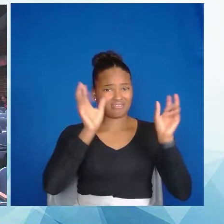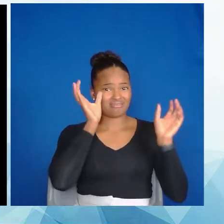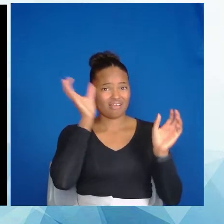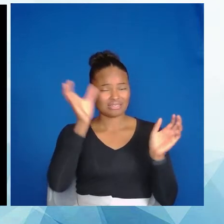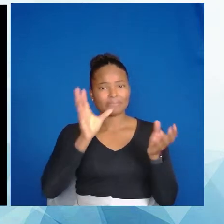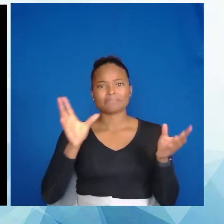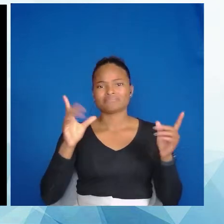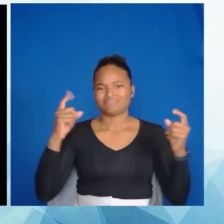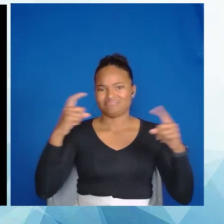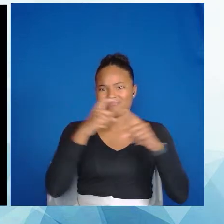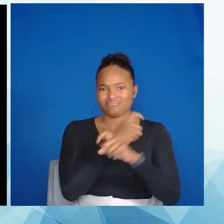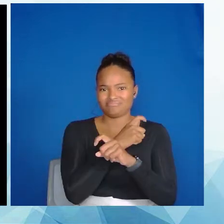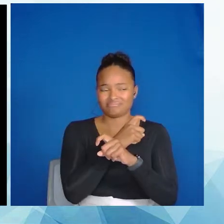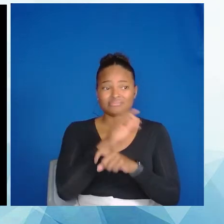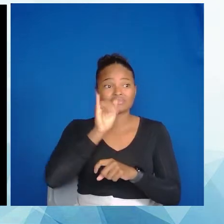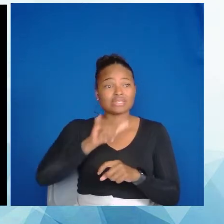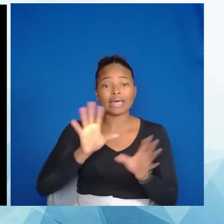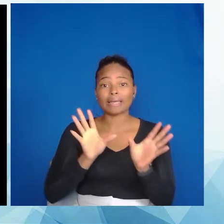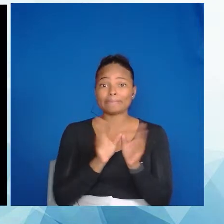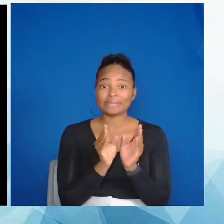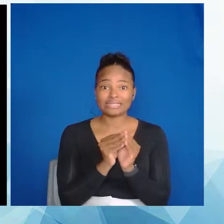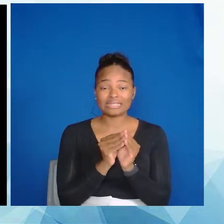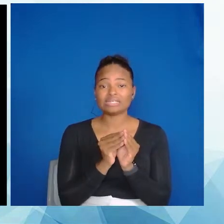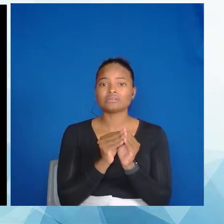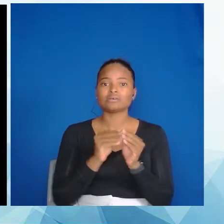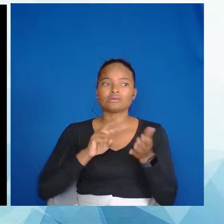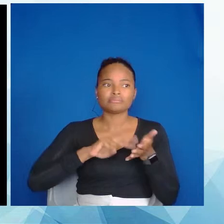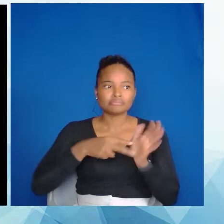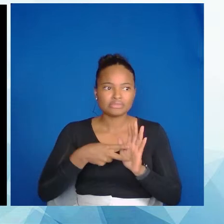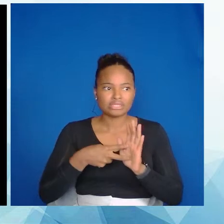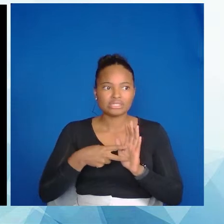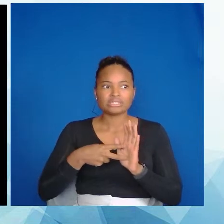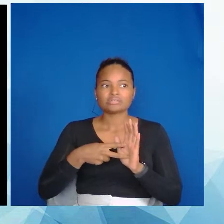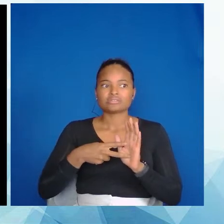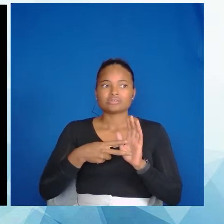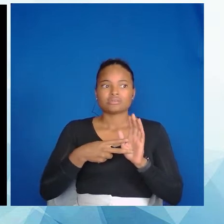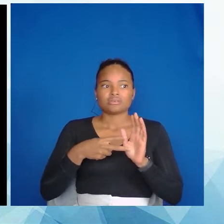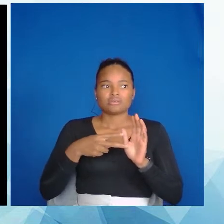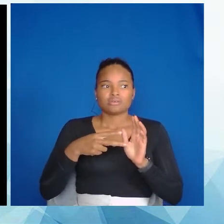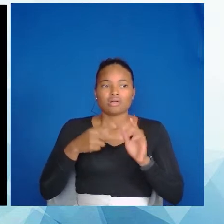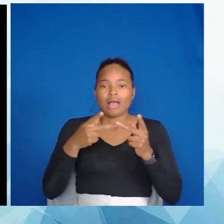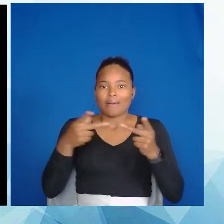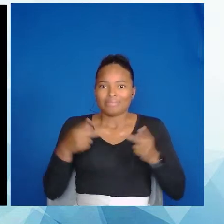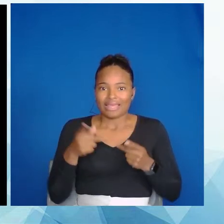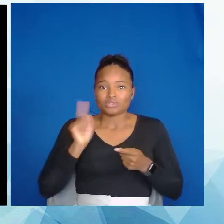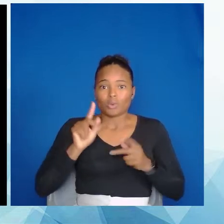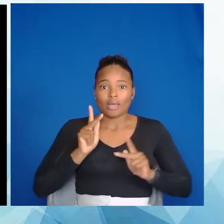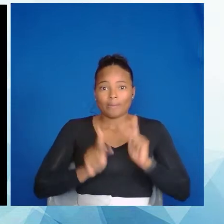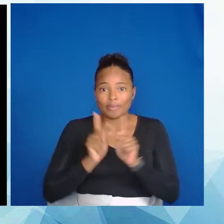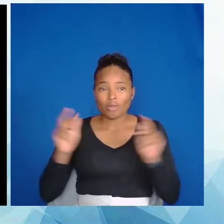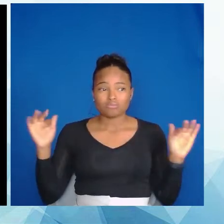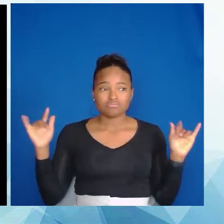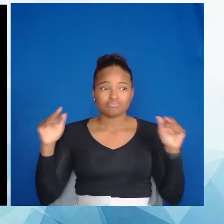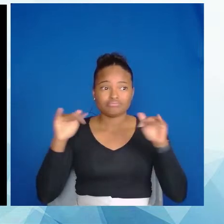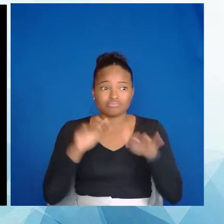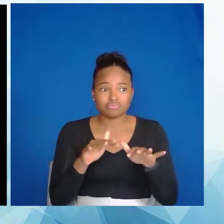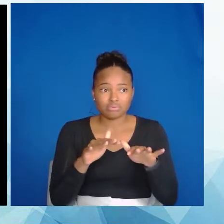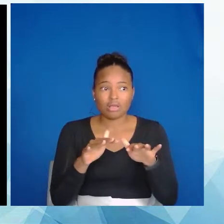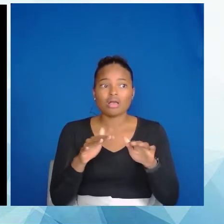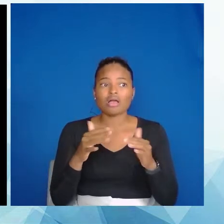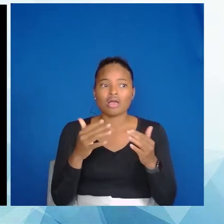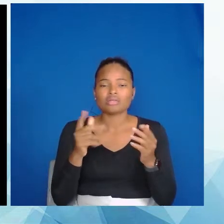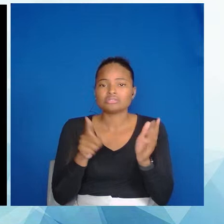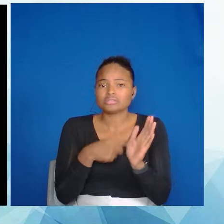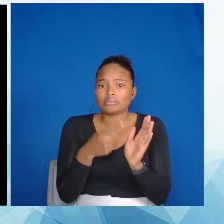commonly defined as a gathering in person or now through technological devices,